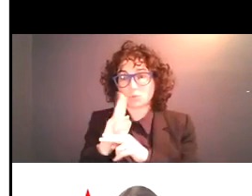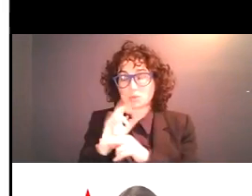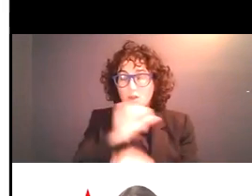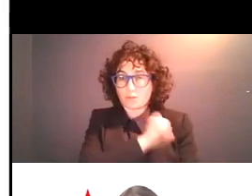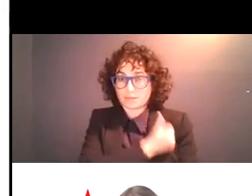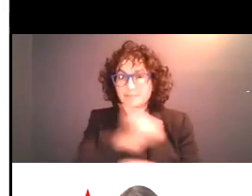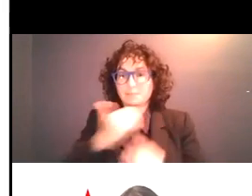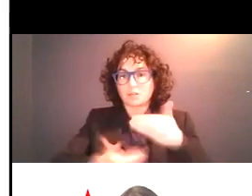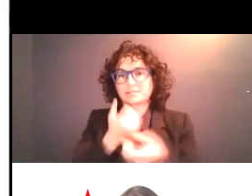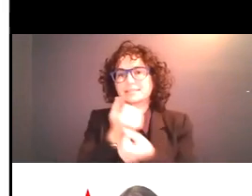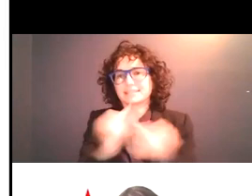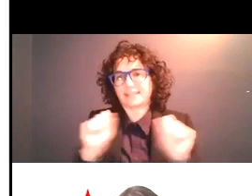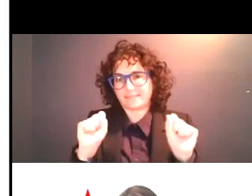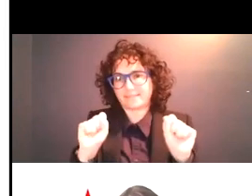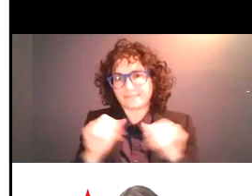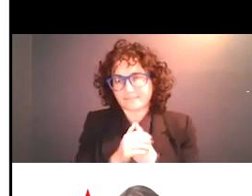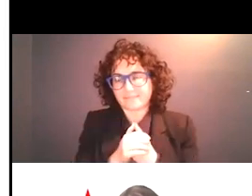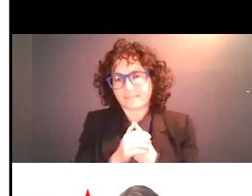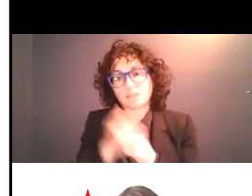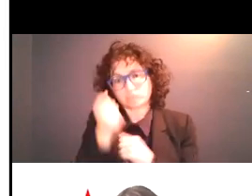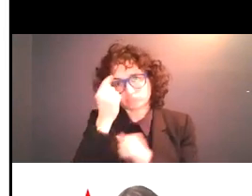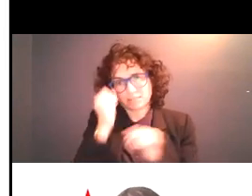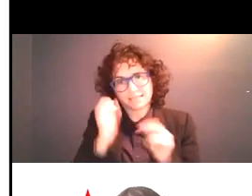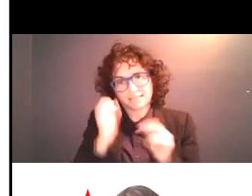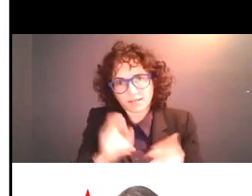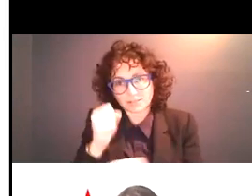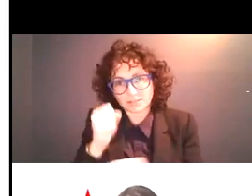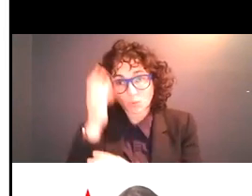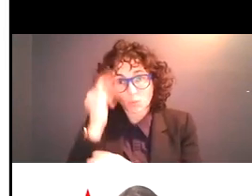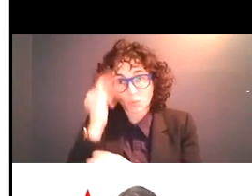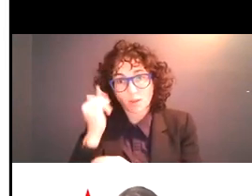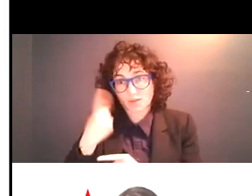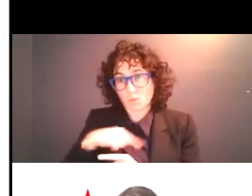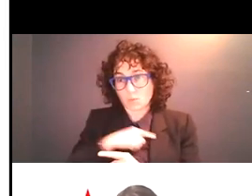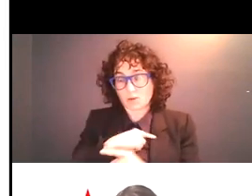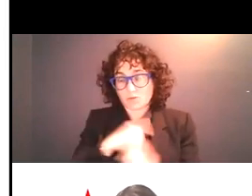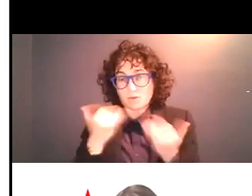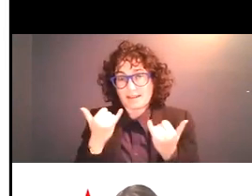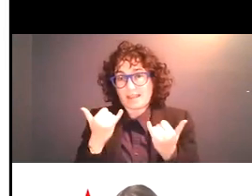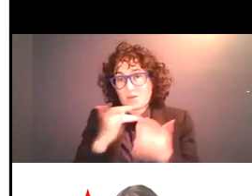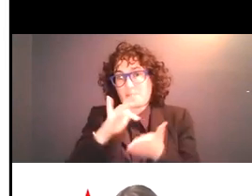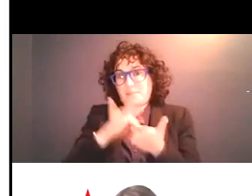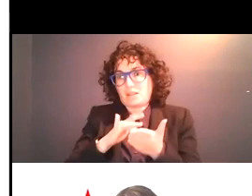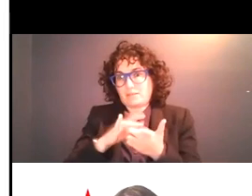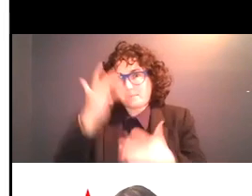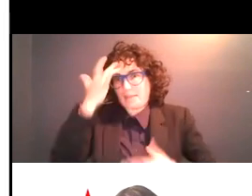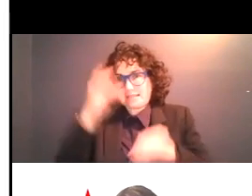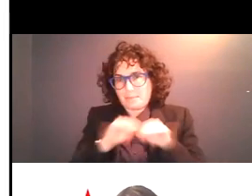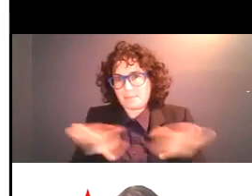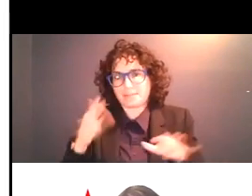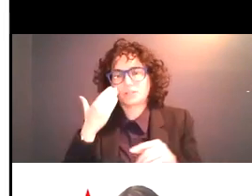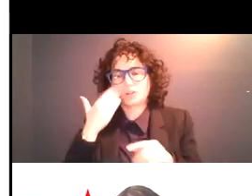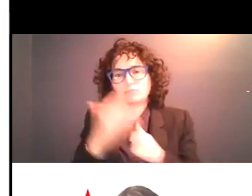is safe. It was accelerated to a certain point because we are in the middle of a pandemic. We can't deny what it